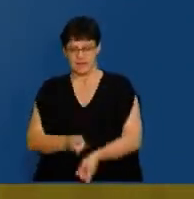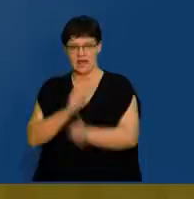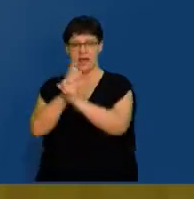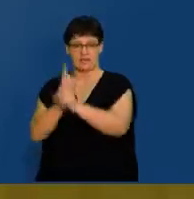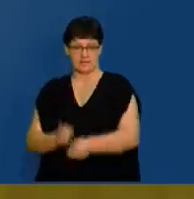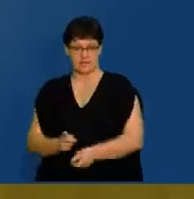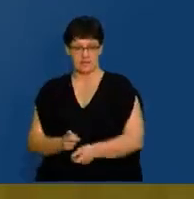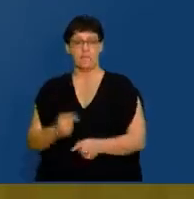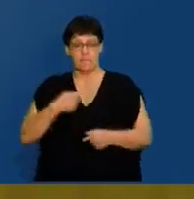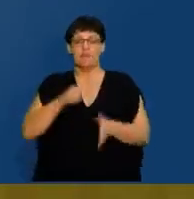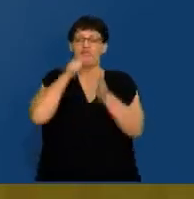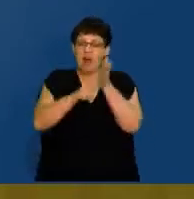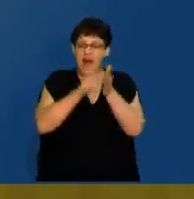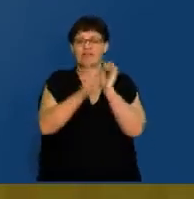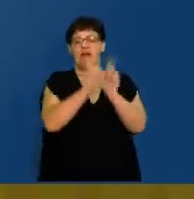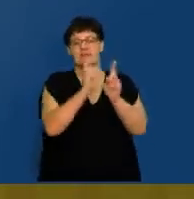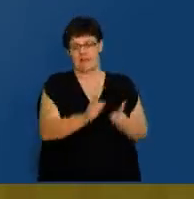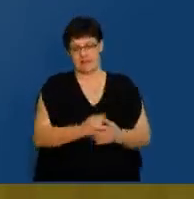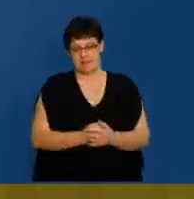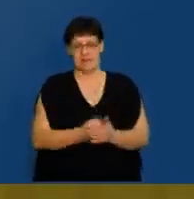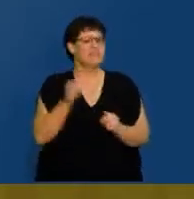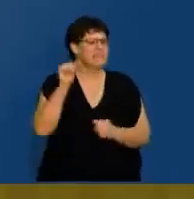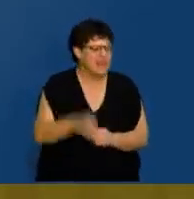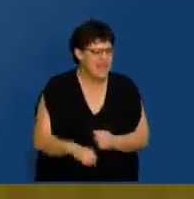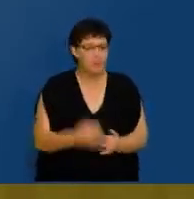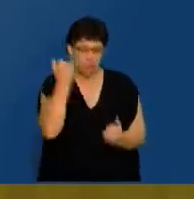is to physically write down answers. And